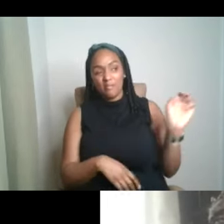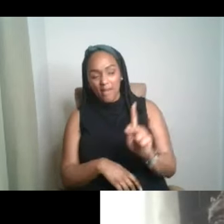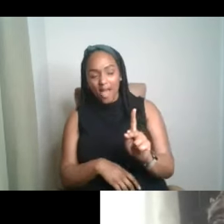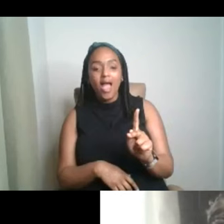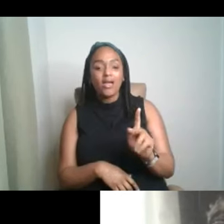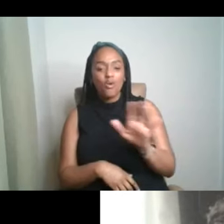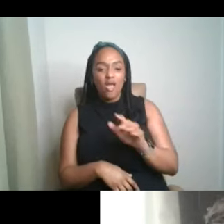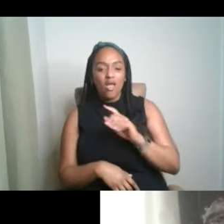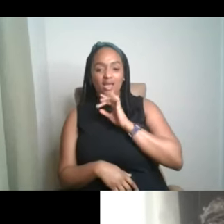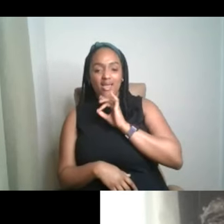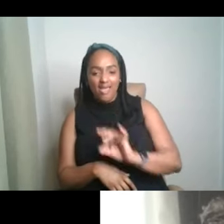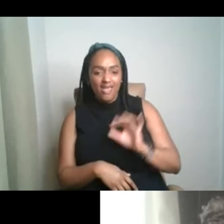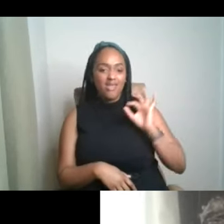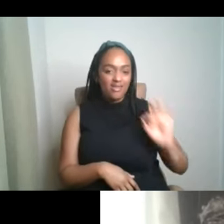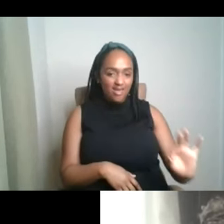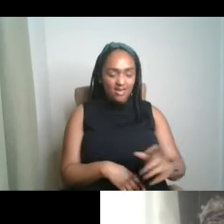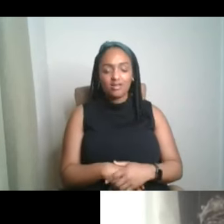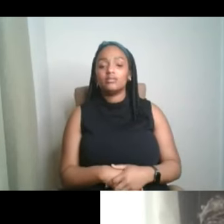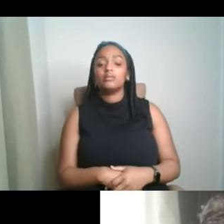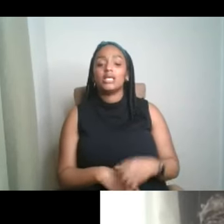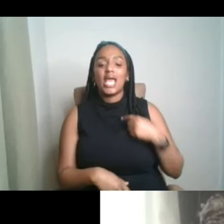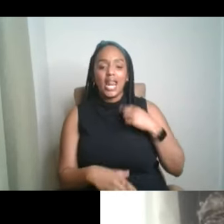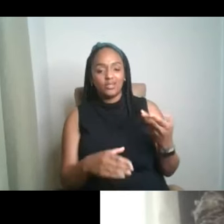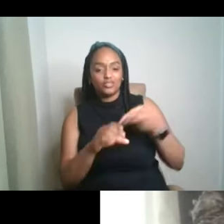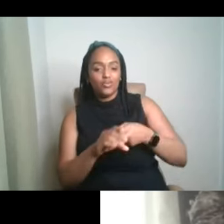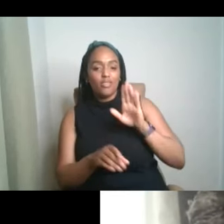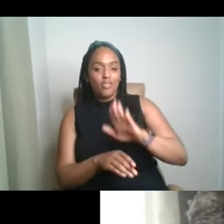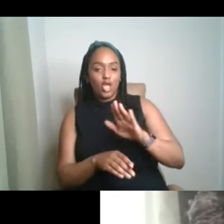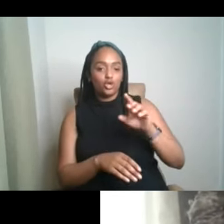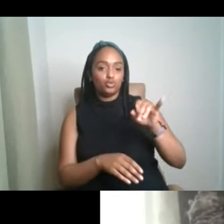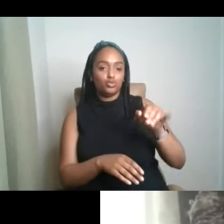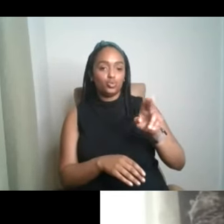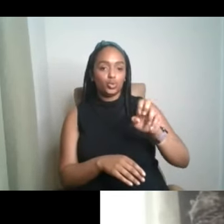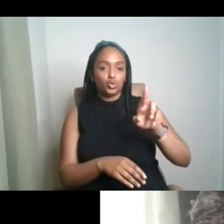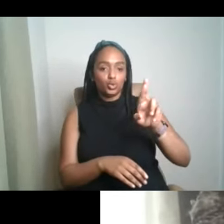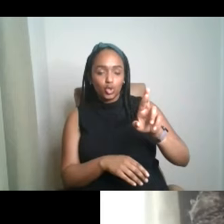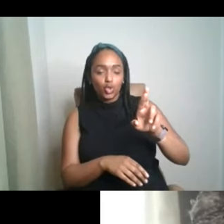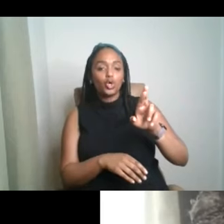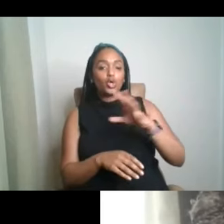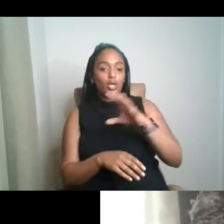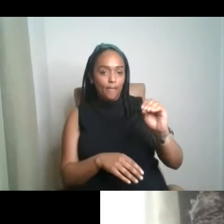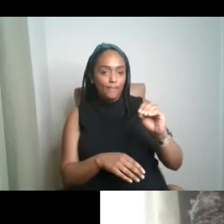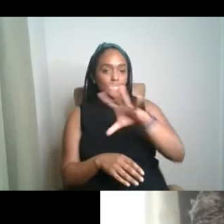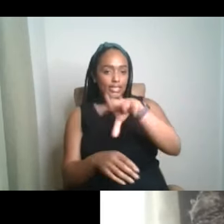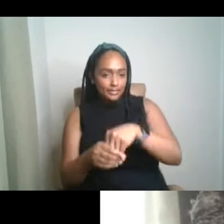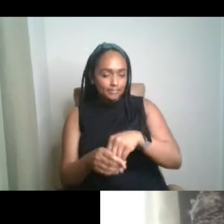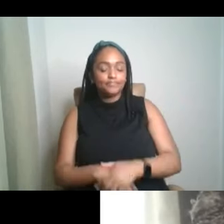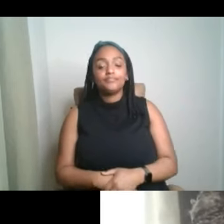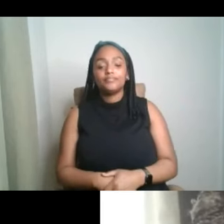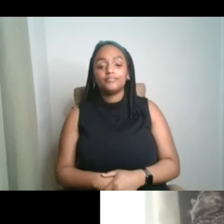joined their junior company. And Destiny Arts is,